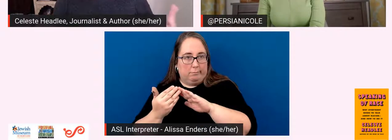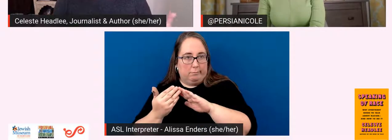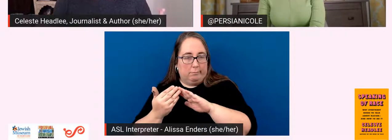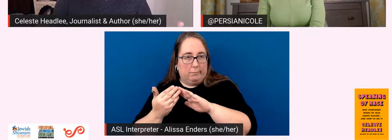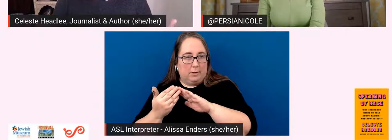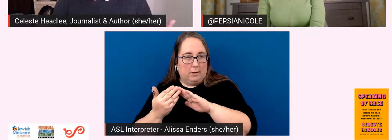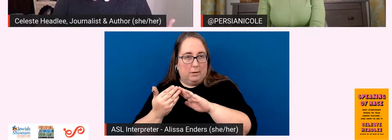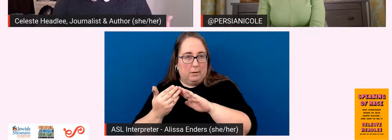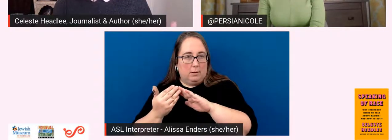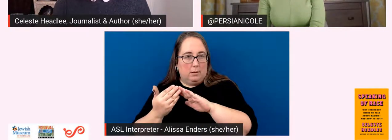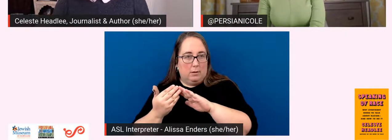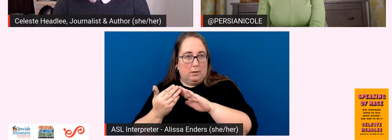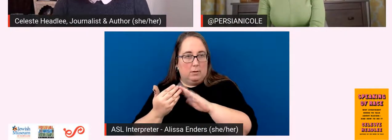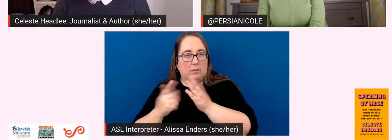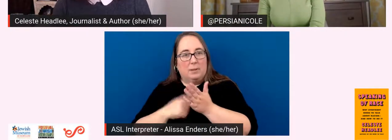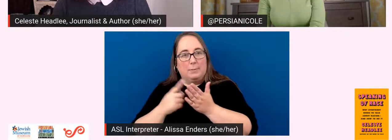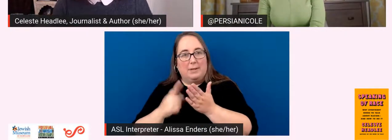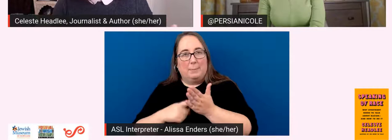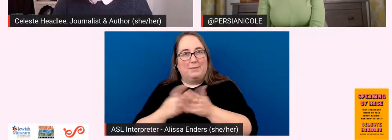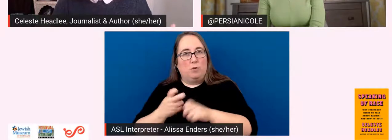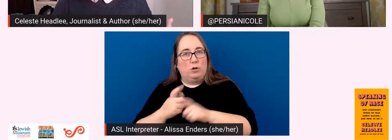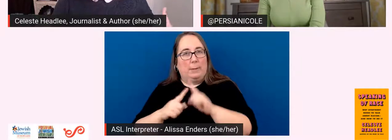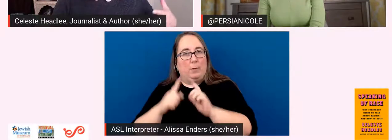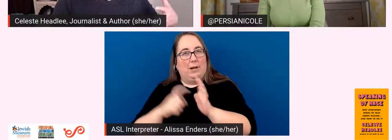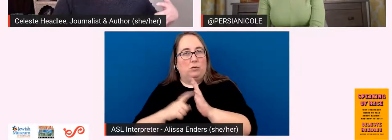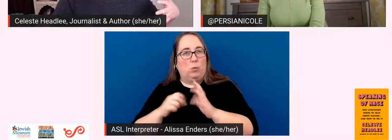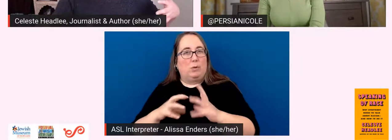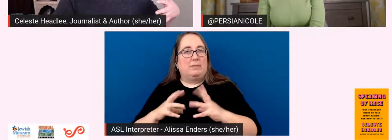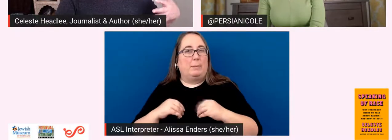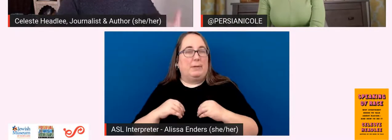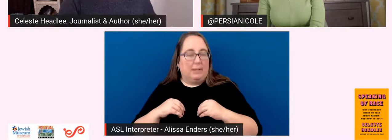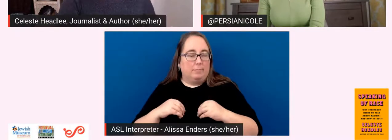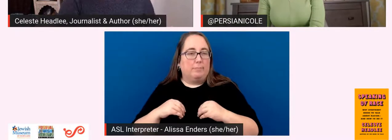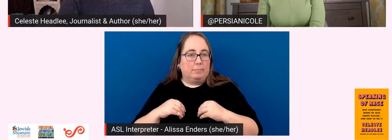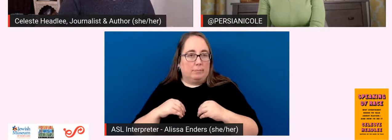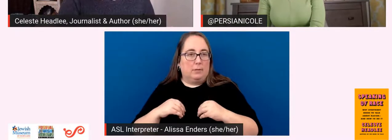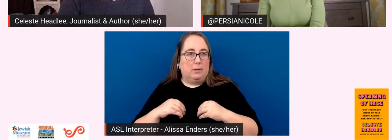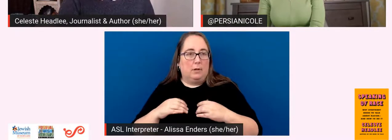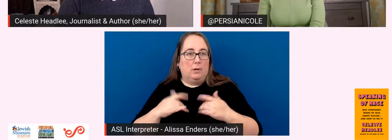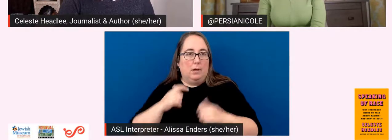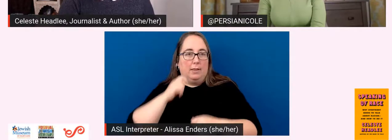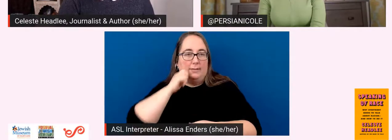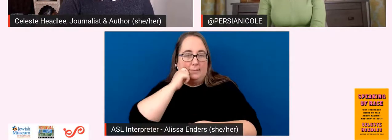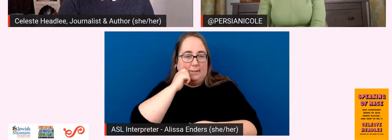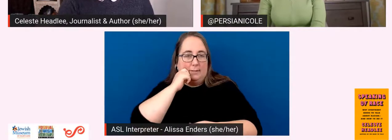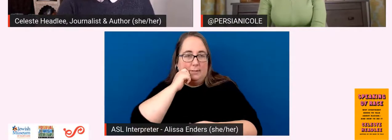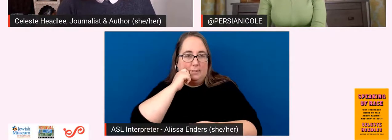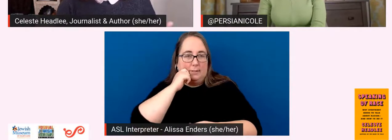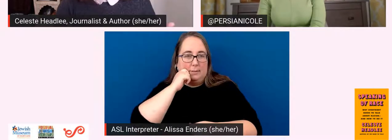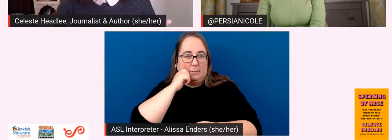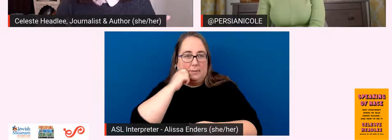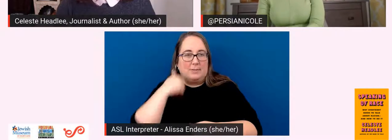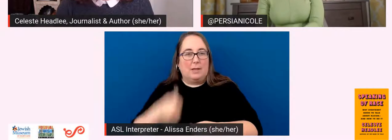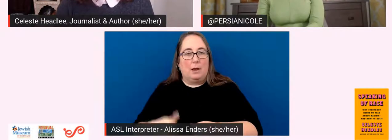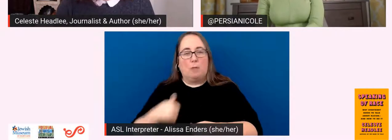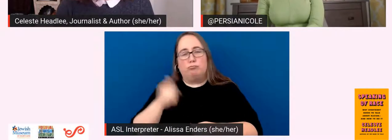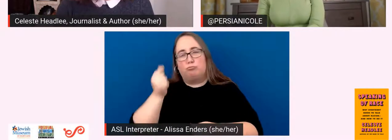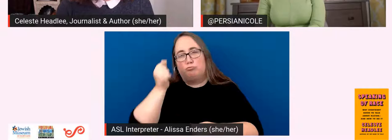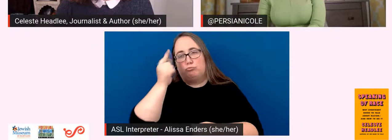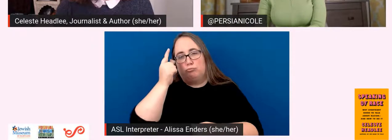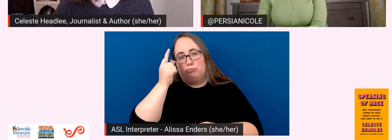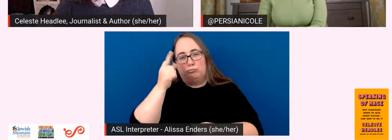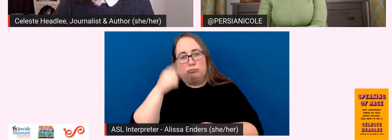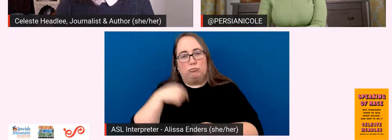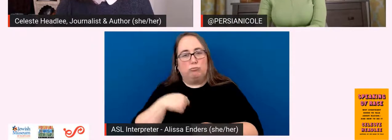they sometimes have difficulty either recognizing or accepting a light skin as somebody as light skinned as I am. And I get